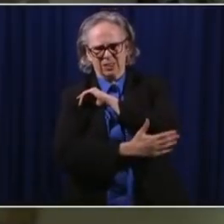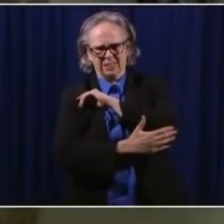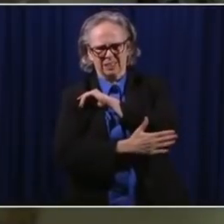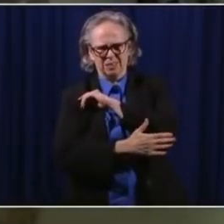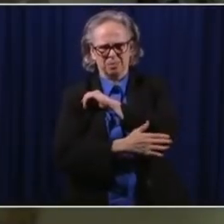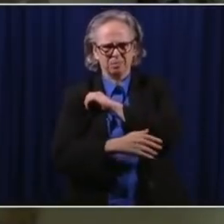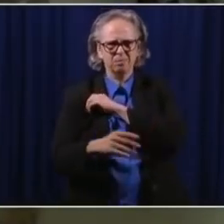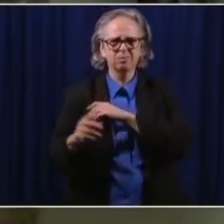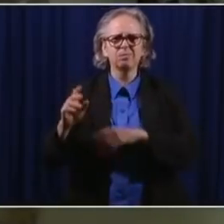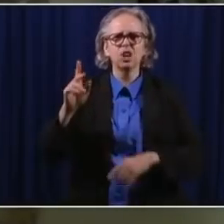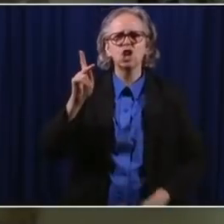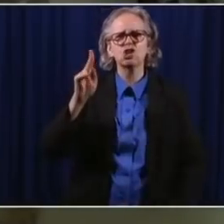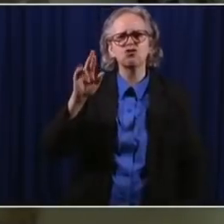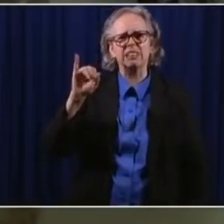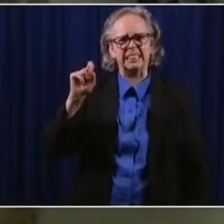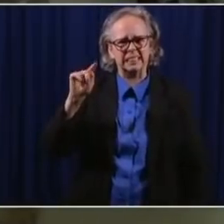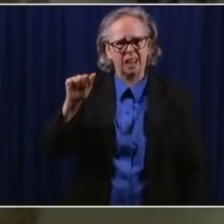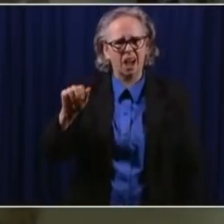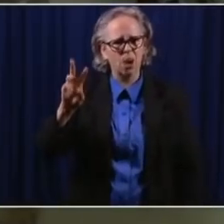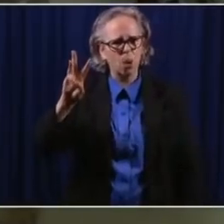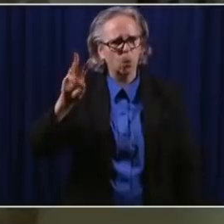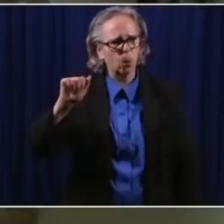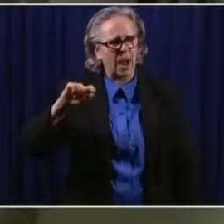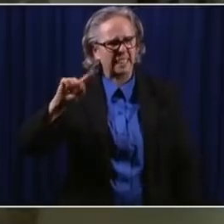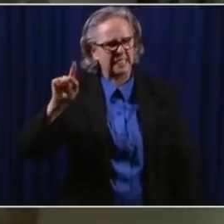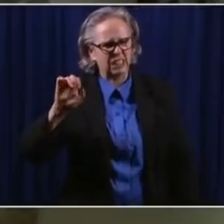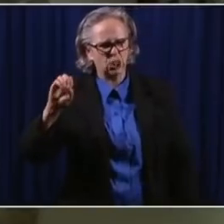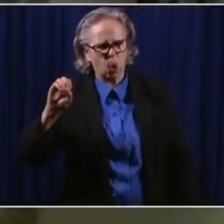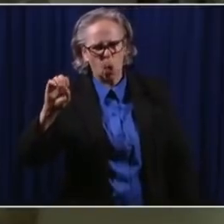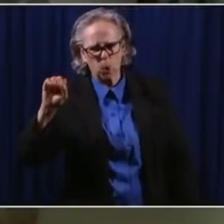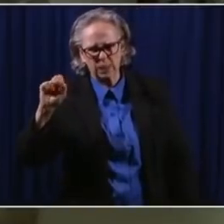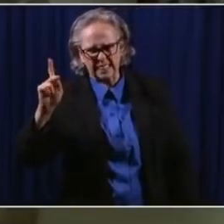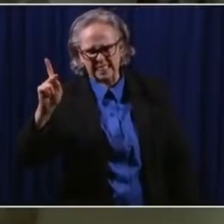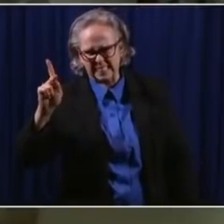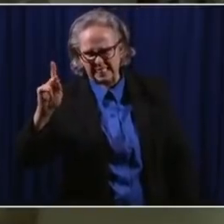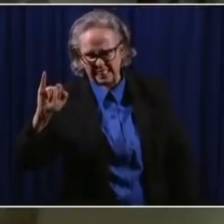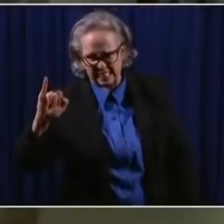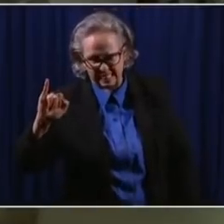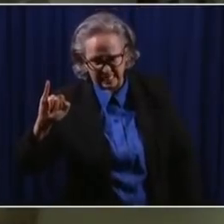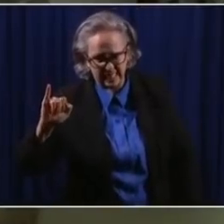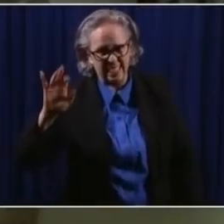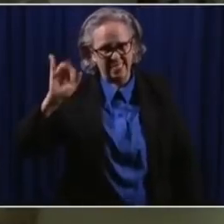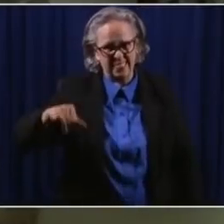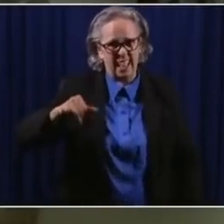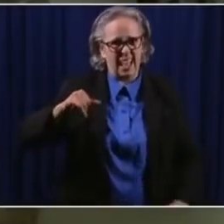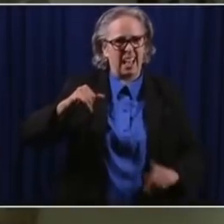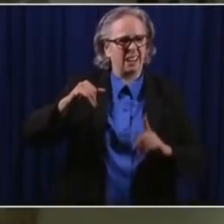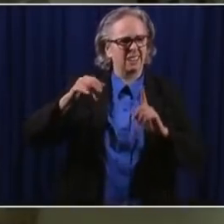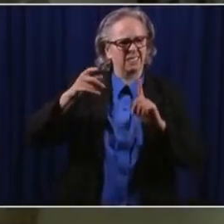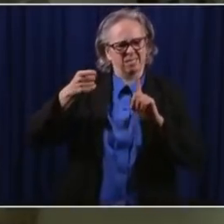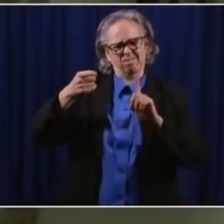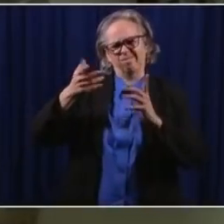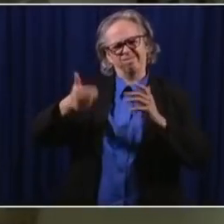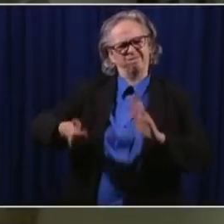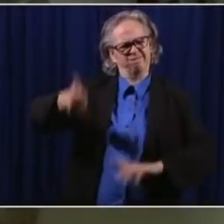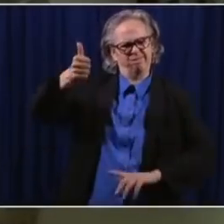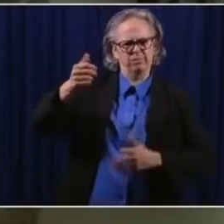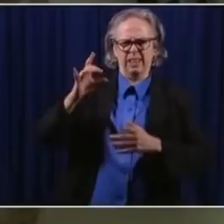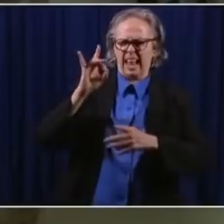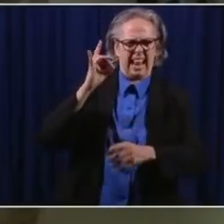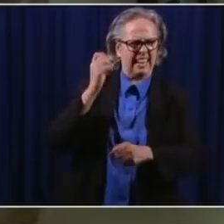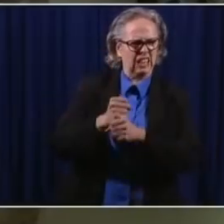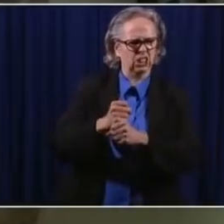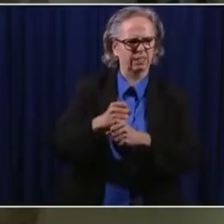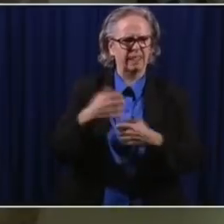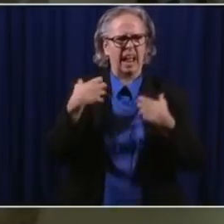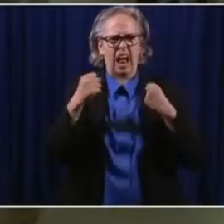County Health Department. She's been a health commissioner for 15 years. Past 8 of those in Medina County. Before that, she was not too